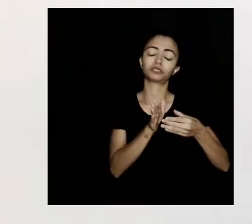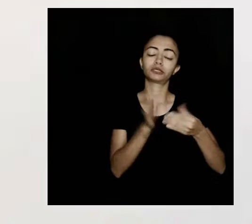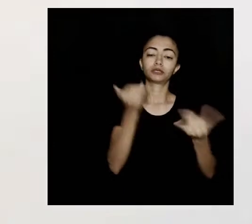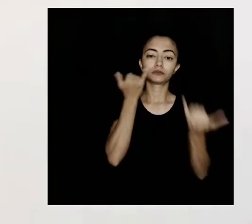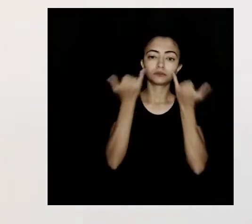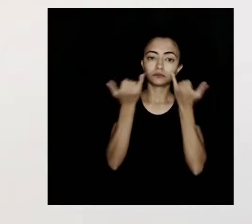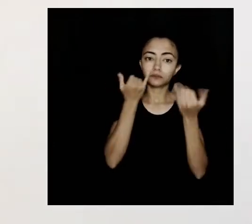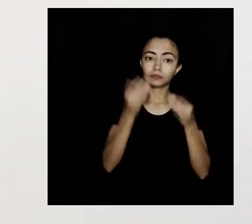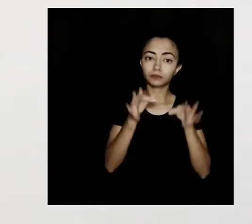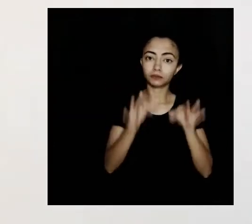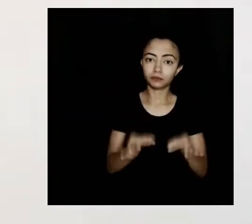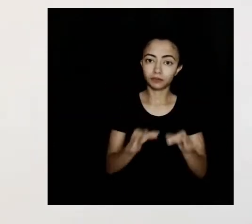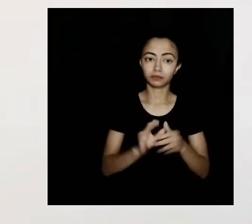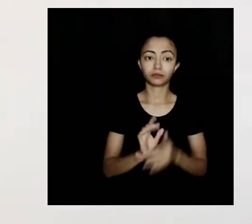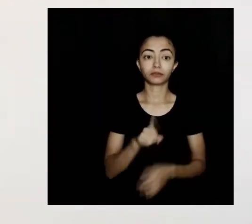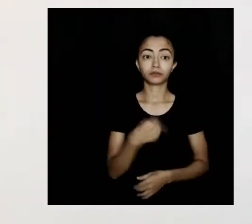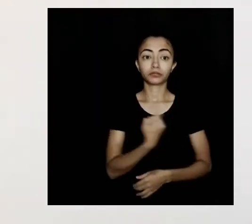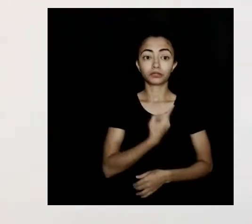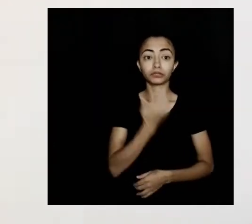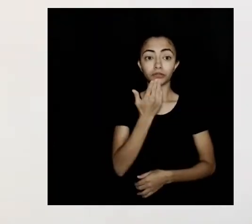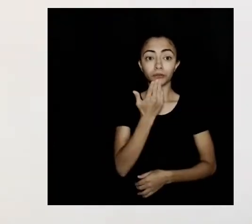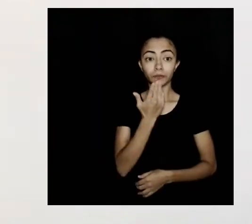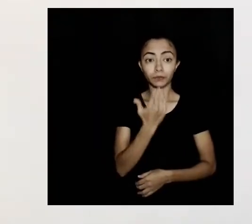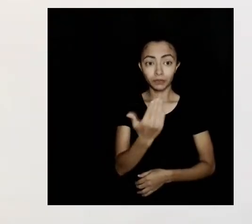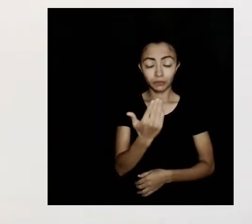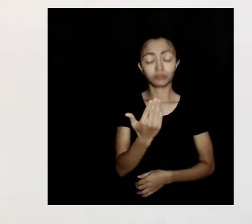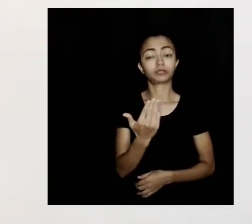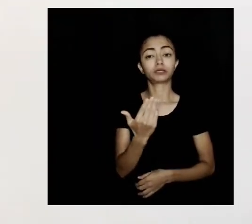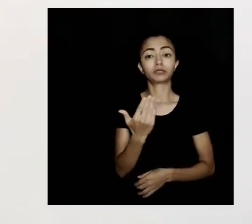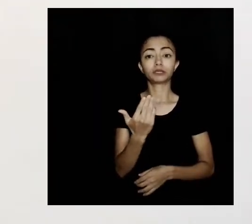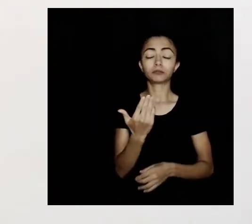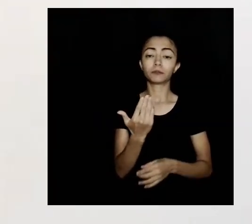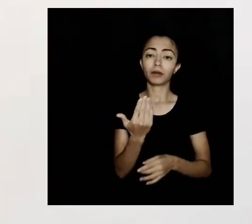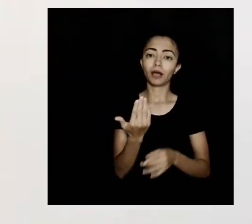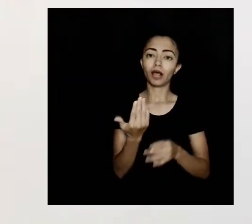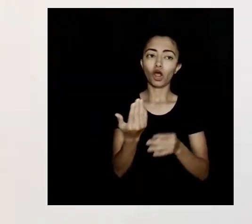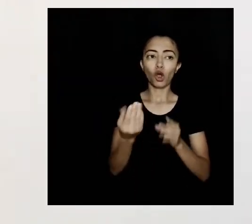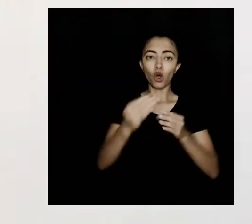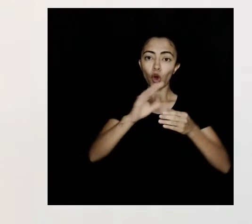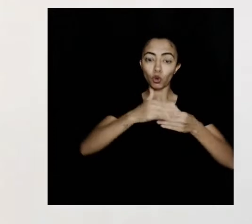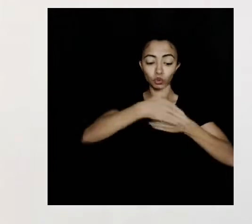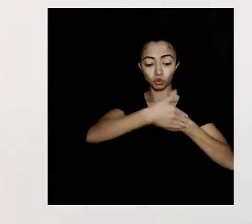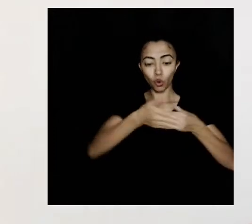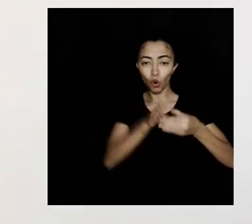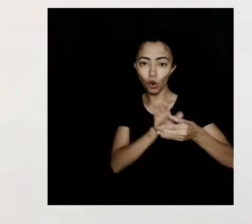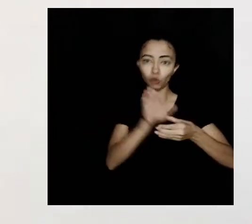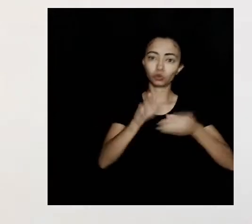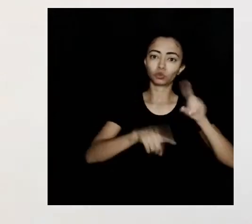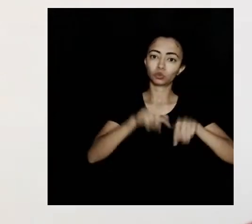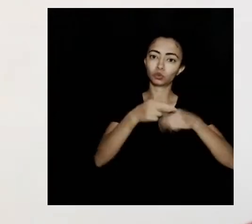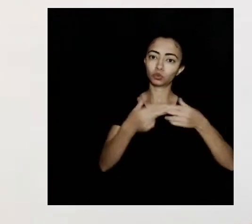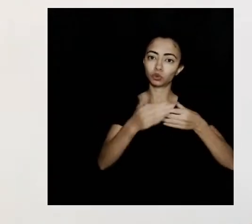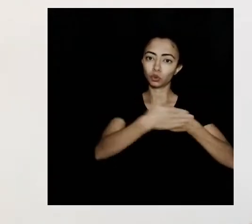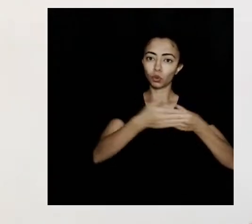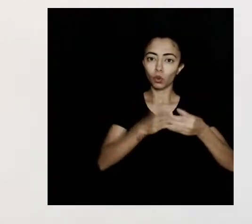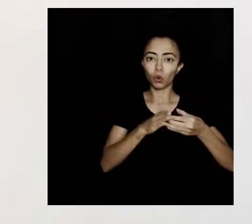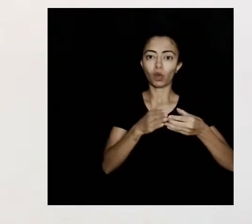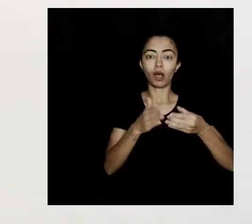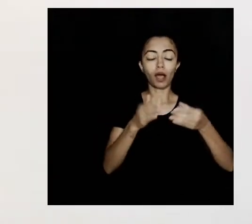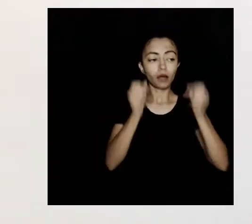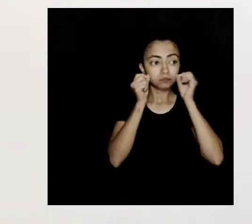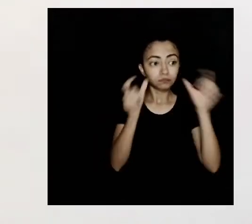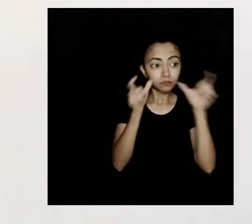Until that happens, the judicial system is requesting that an extra explanation is put